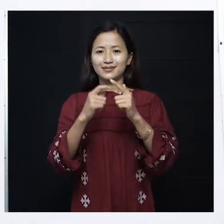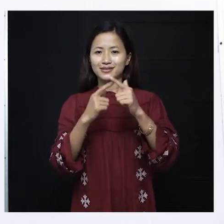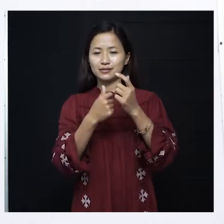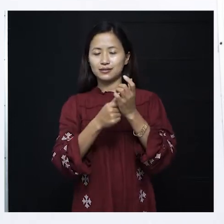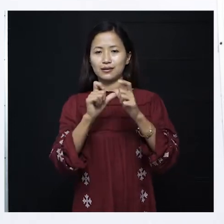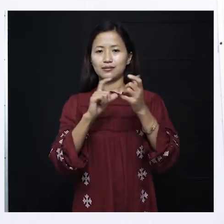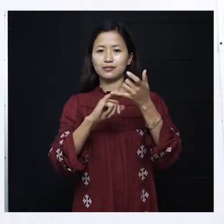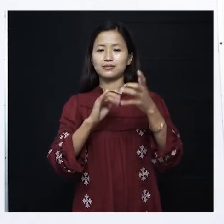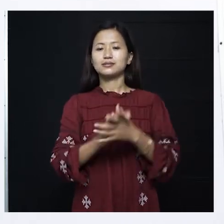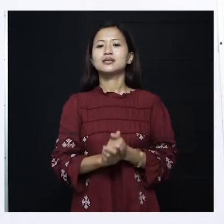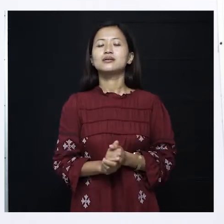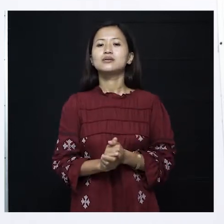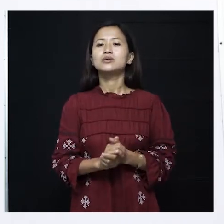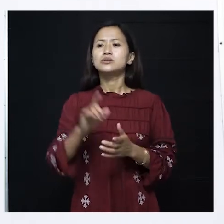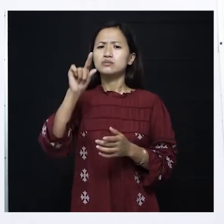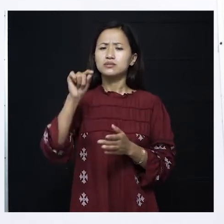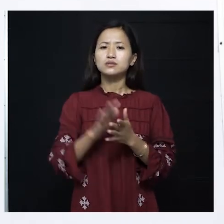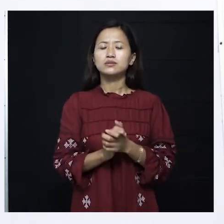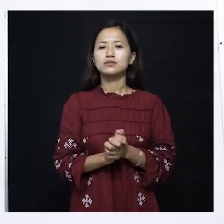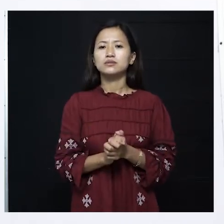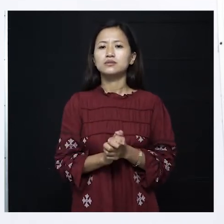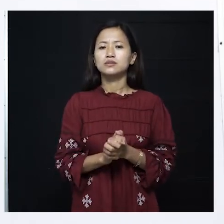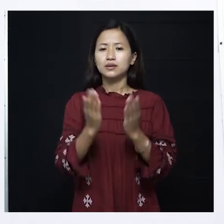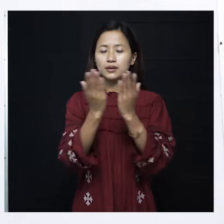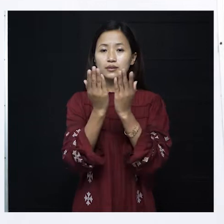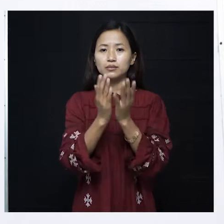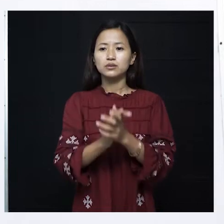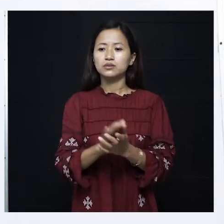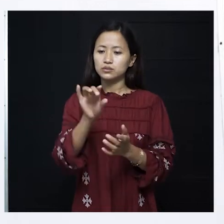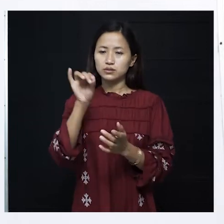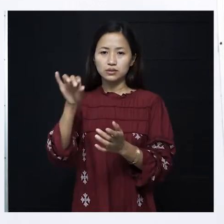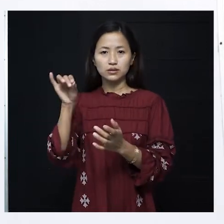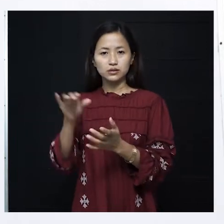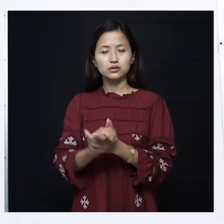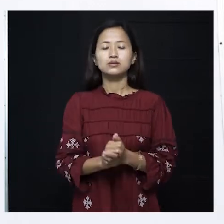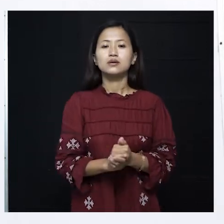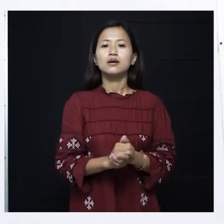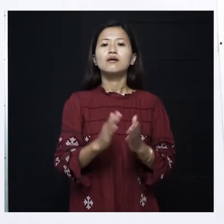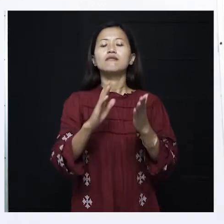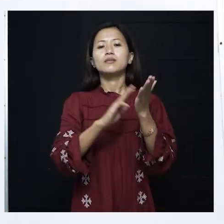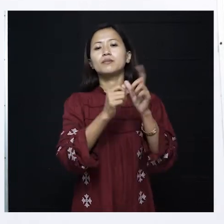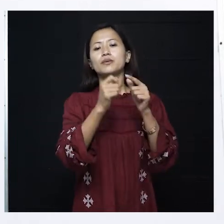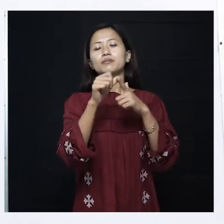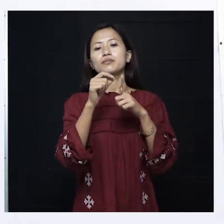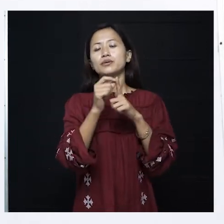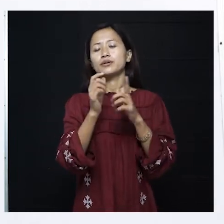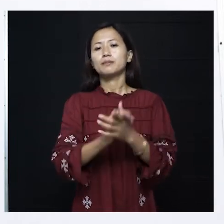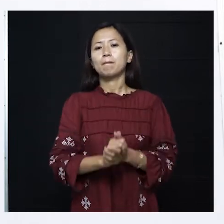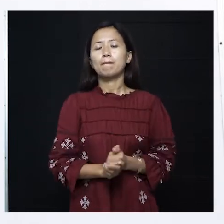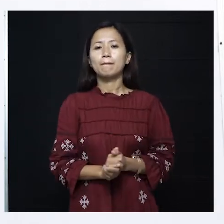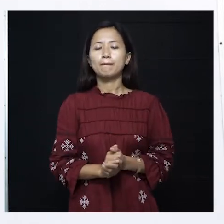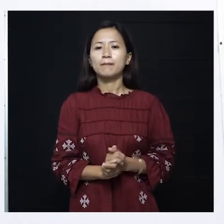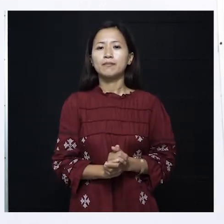okay? Atlas, this is to do with, this is a book which is a collection of map, okay? It is a book